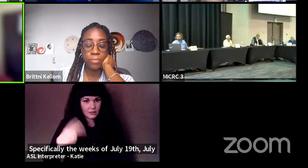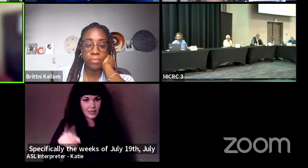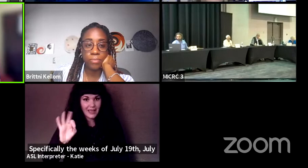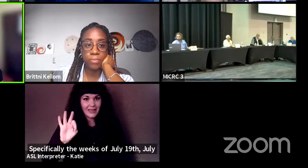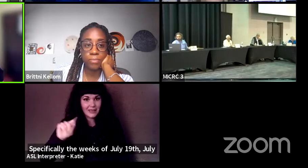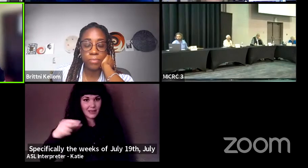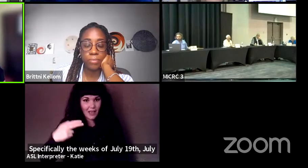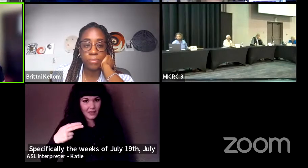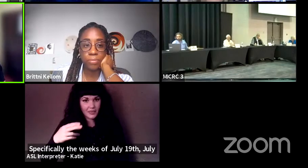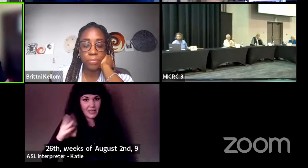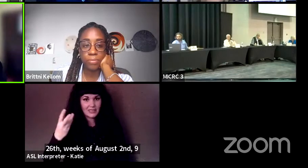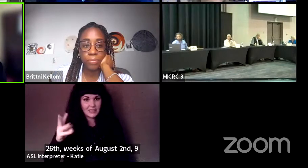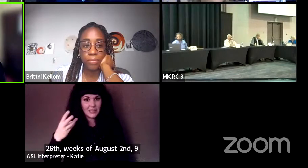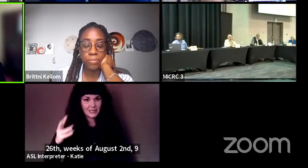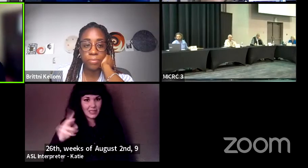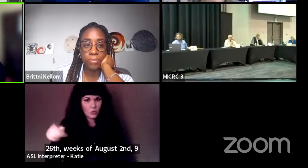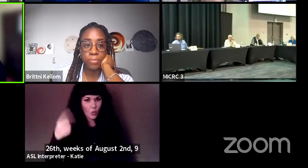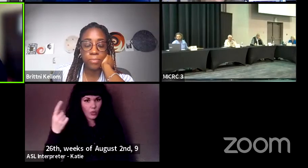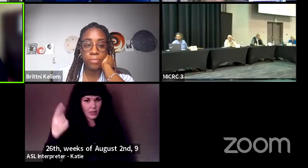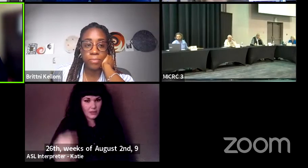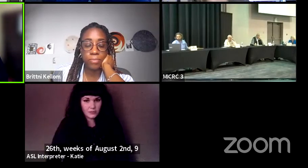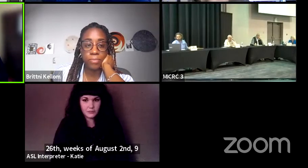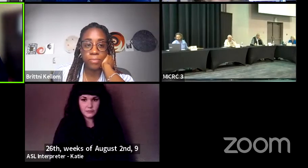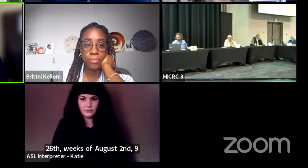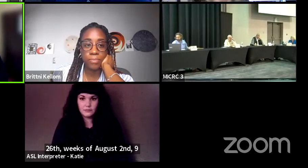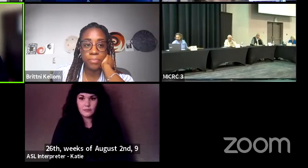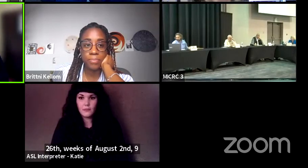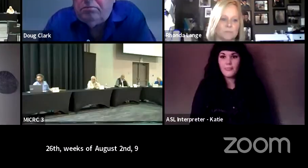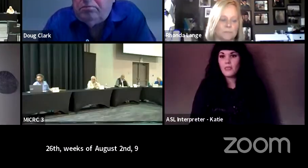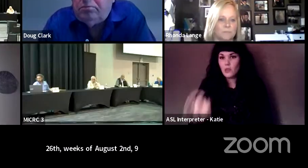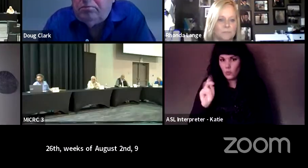only. Okay.